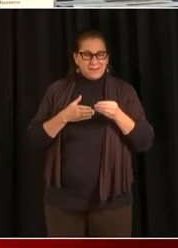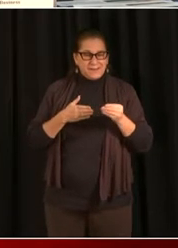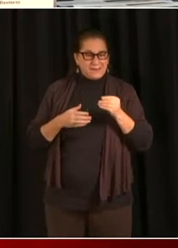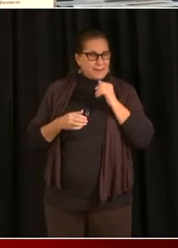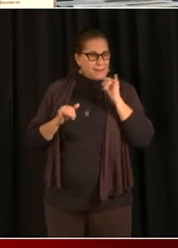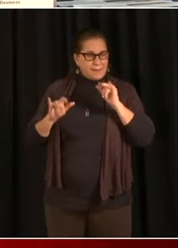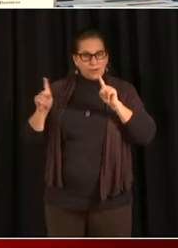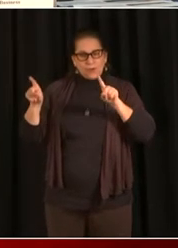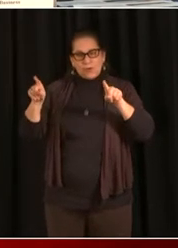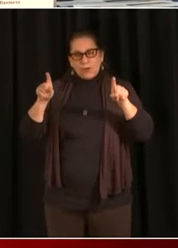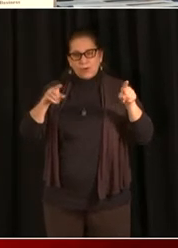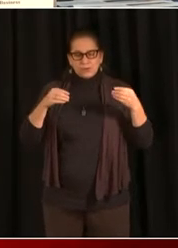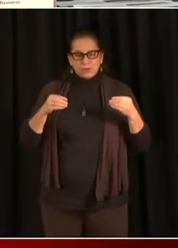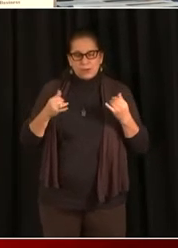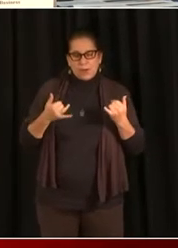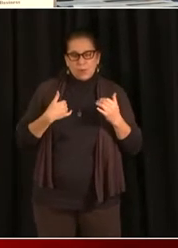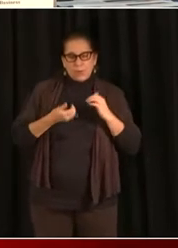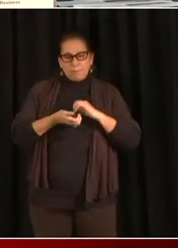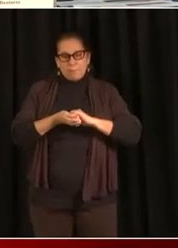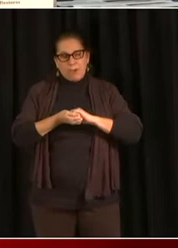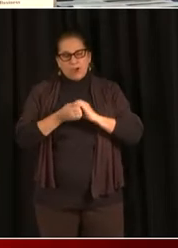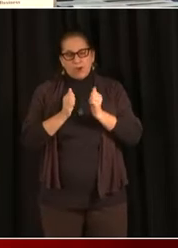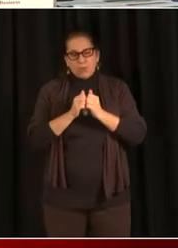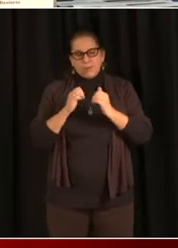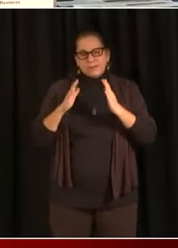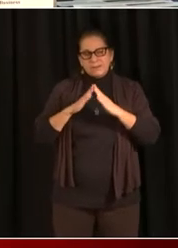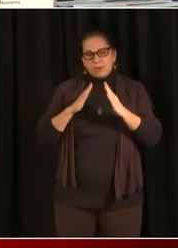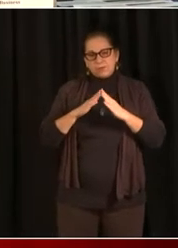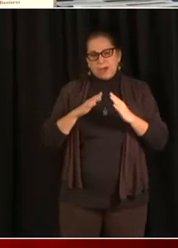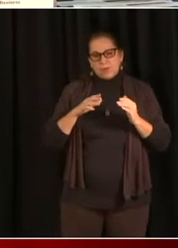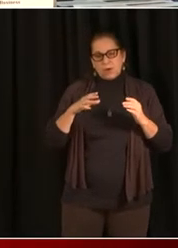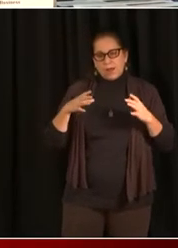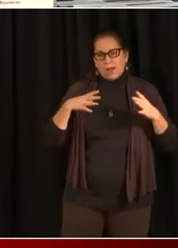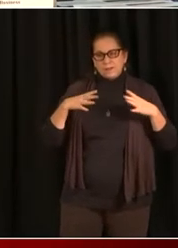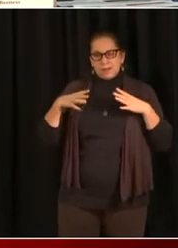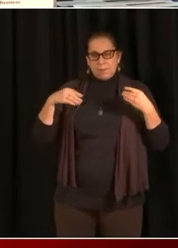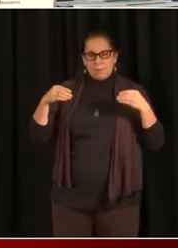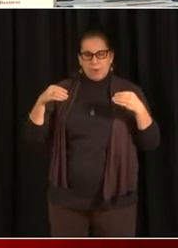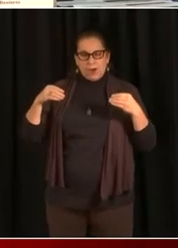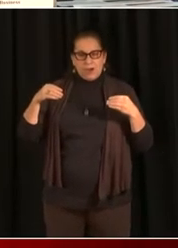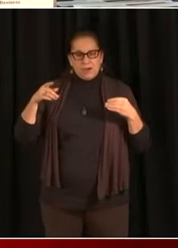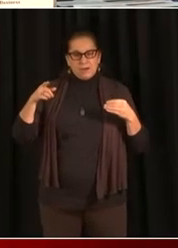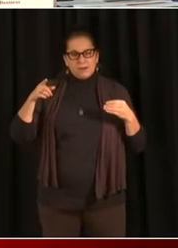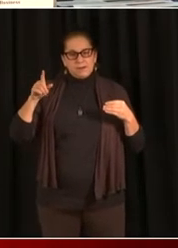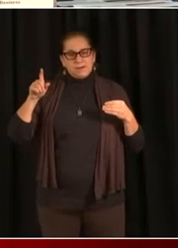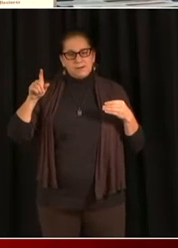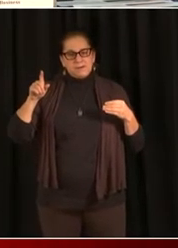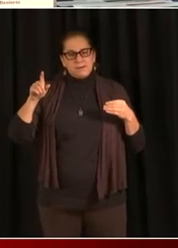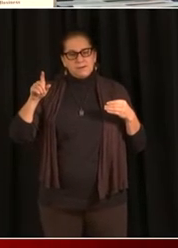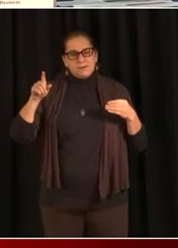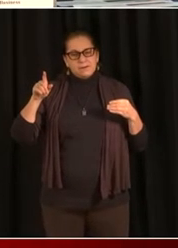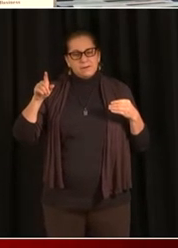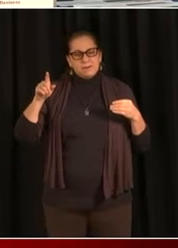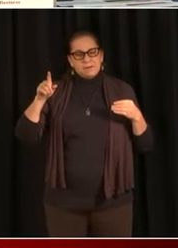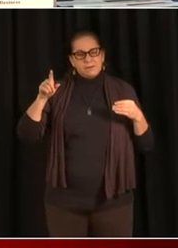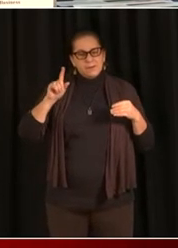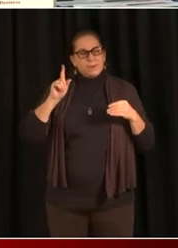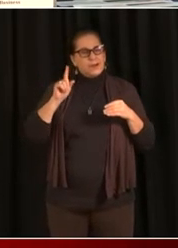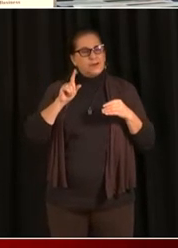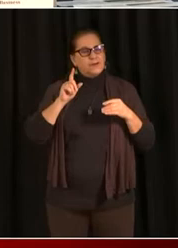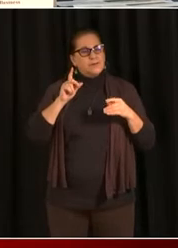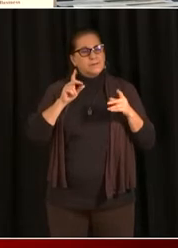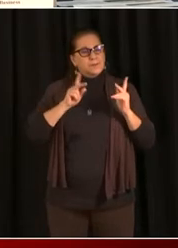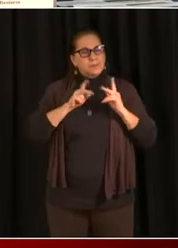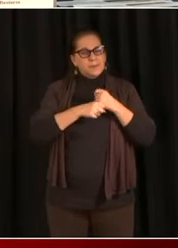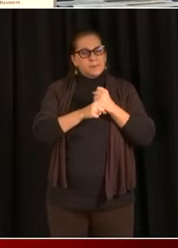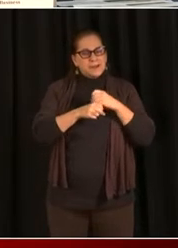third year that we've had a partnership with the Downtown Holiday Market, where we have a booth there where Made in DC makers are being showcased over the course of the